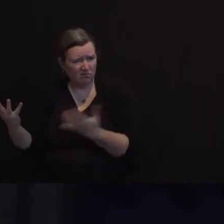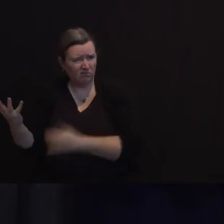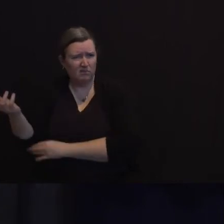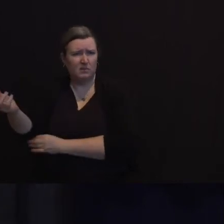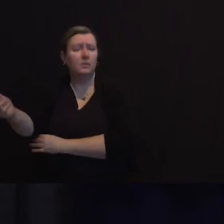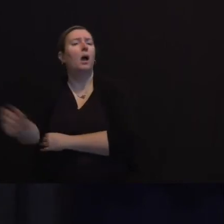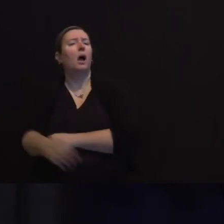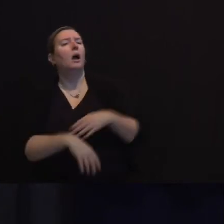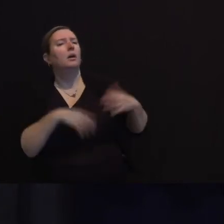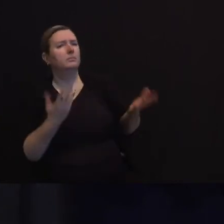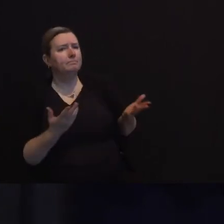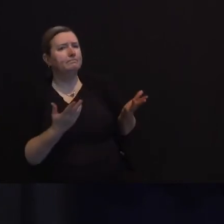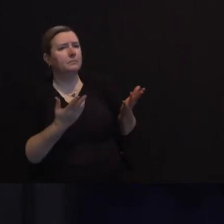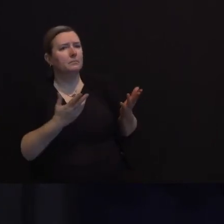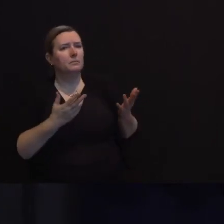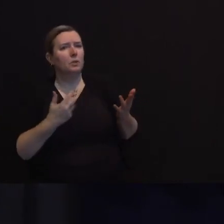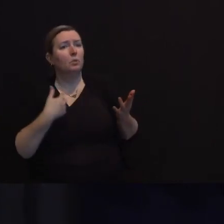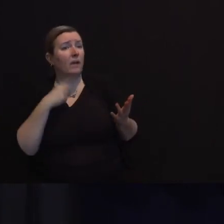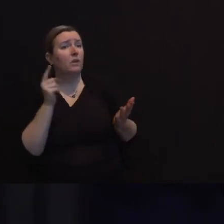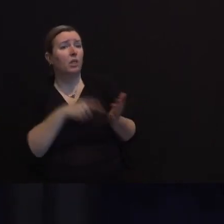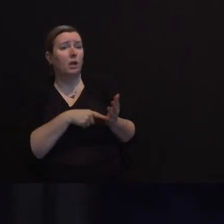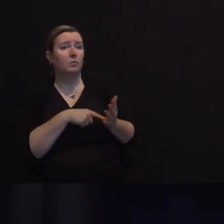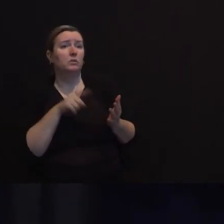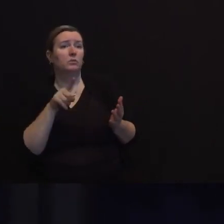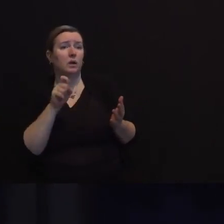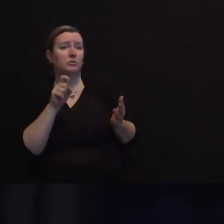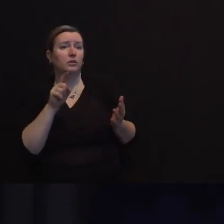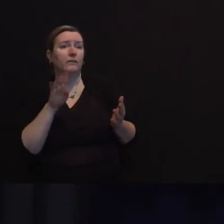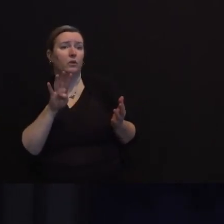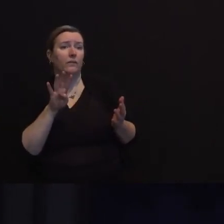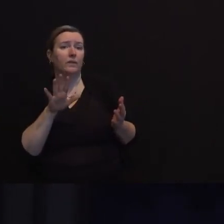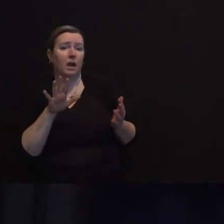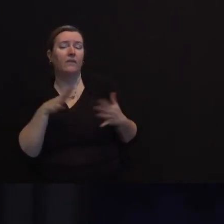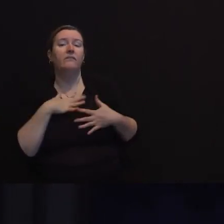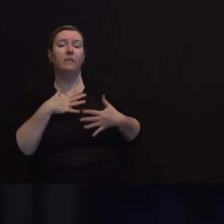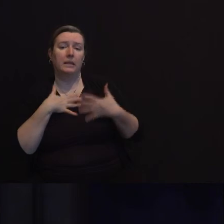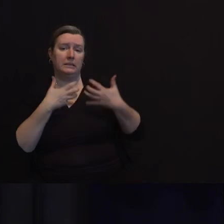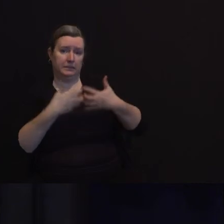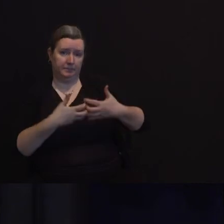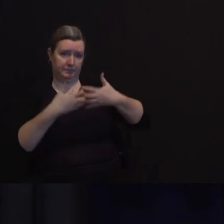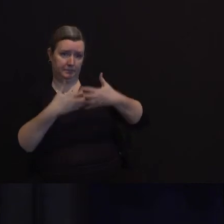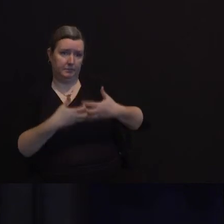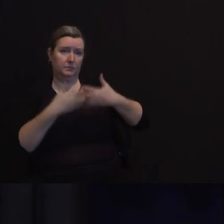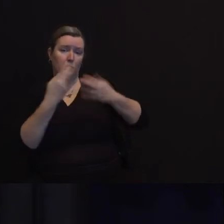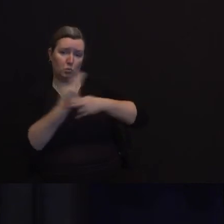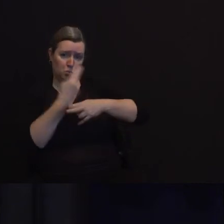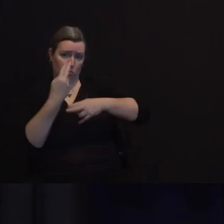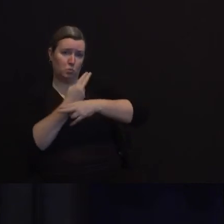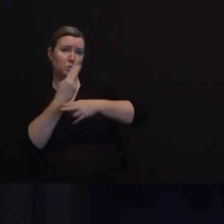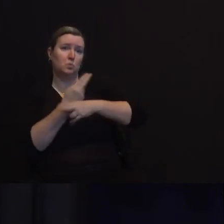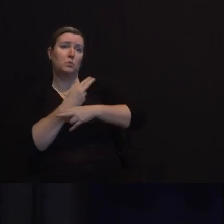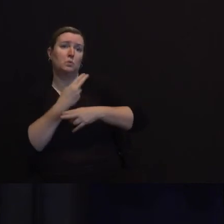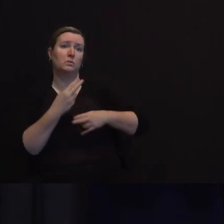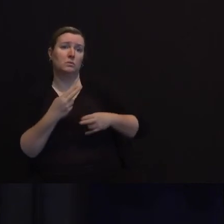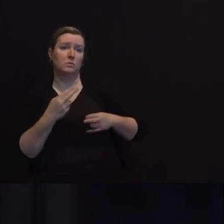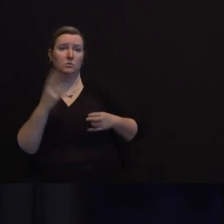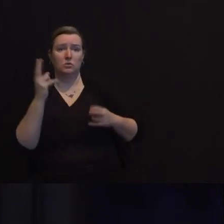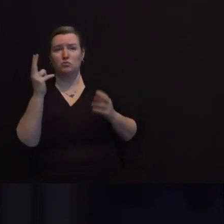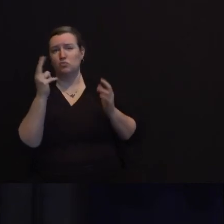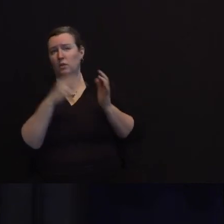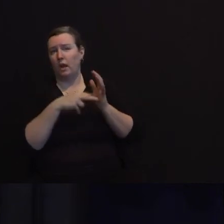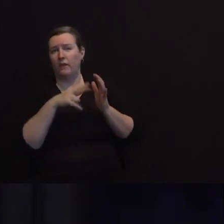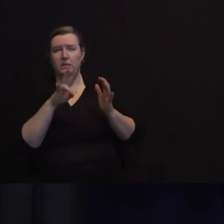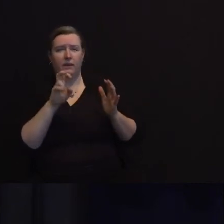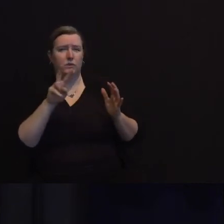1,445 vents in use and 2,572 in what we would call our stockpile. So more